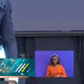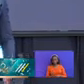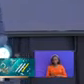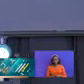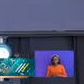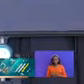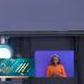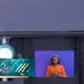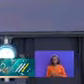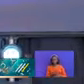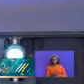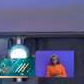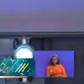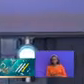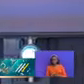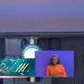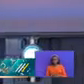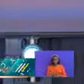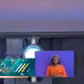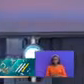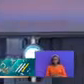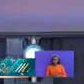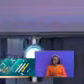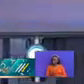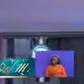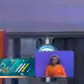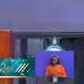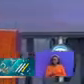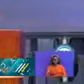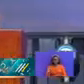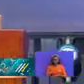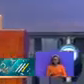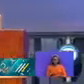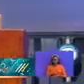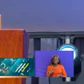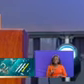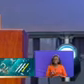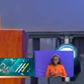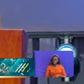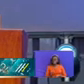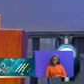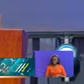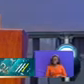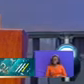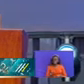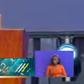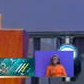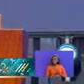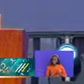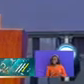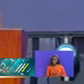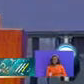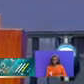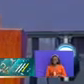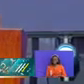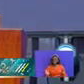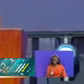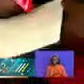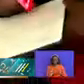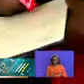existence and time is so spiritual that if the church does does not know